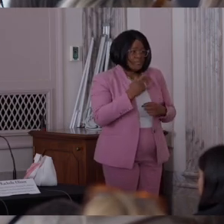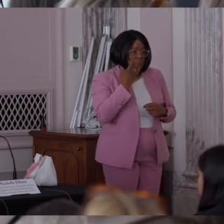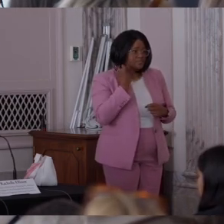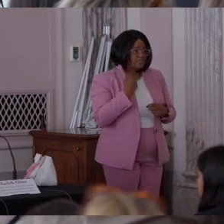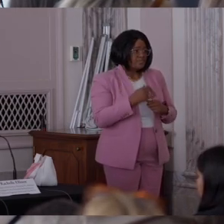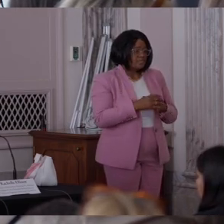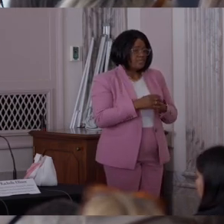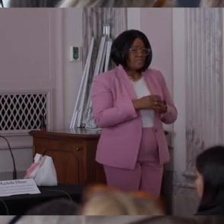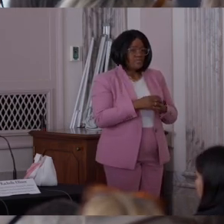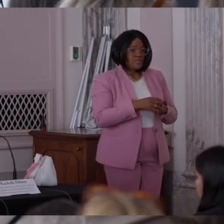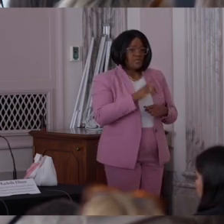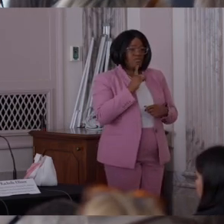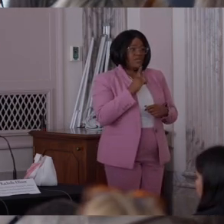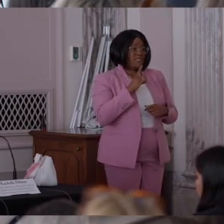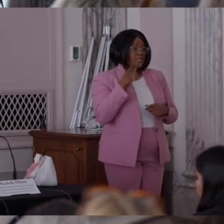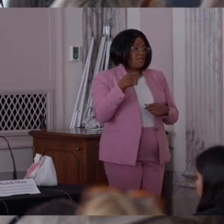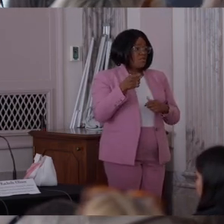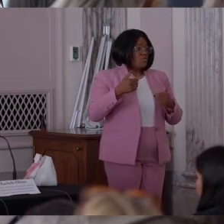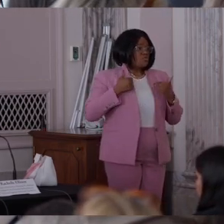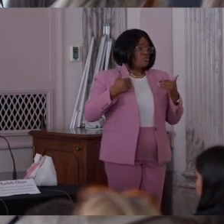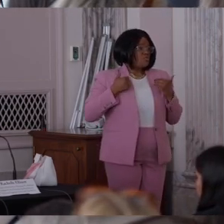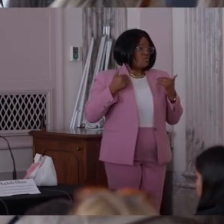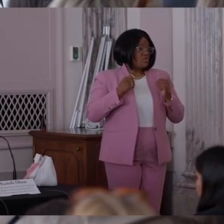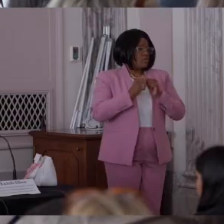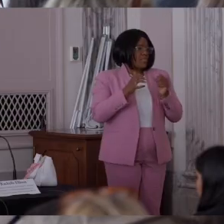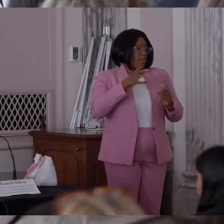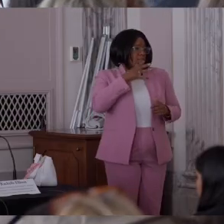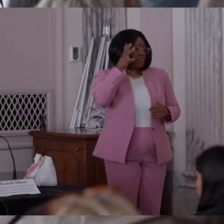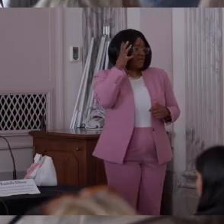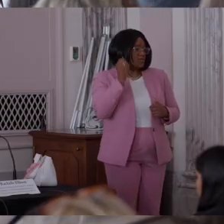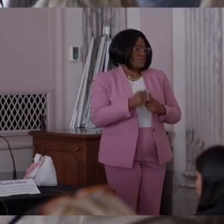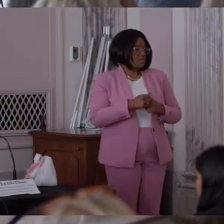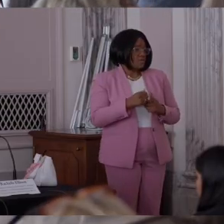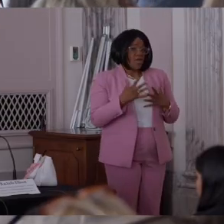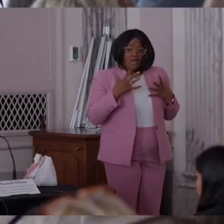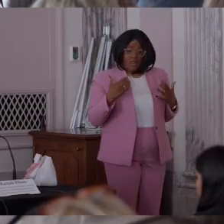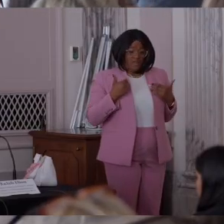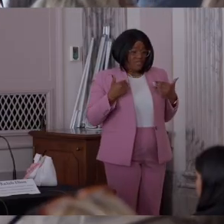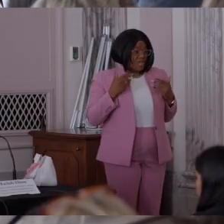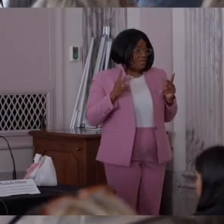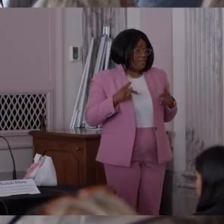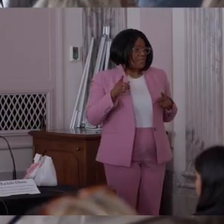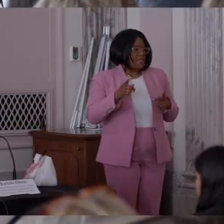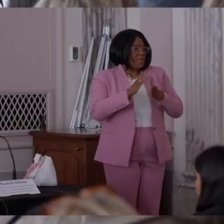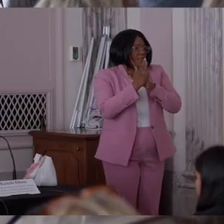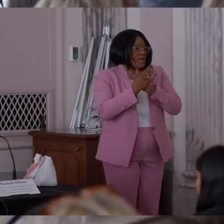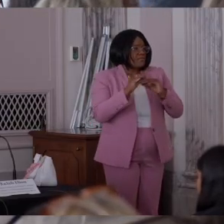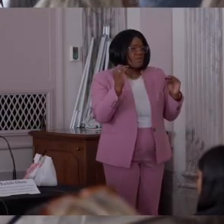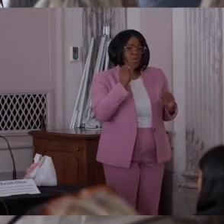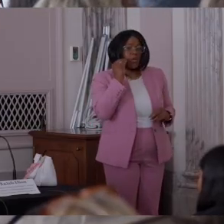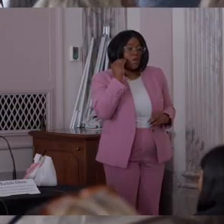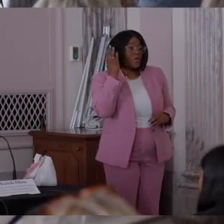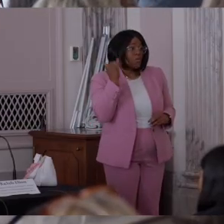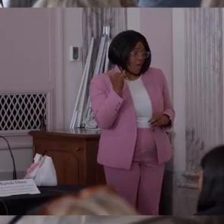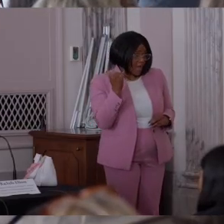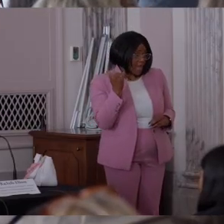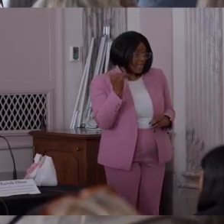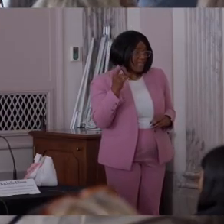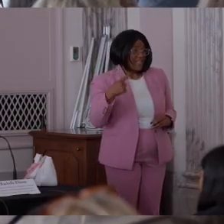with unaccompanied youth and youth in general. A lot of young people become homeless because they